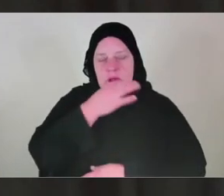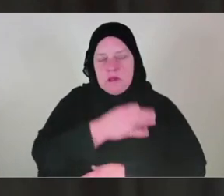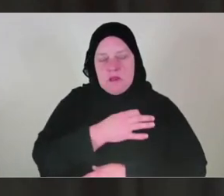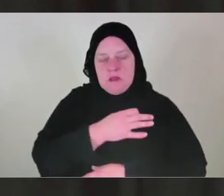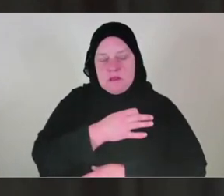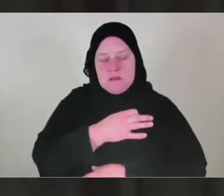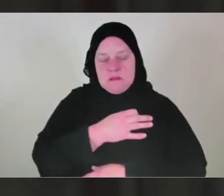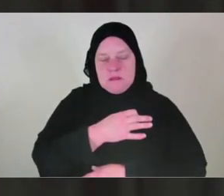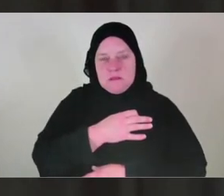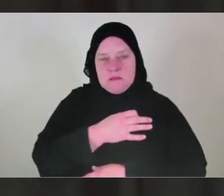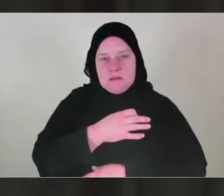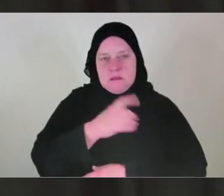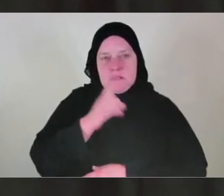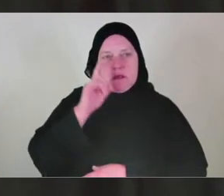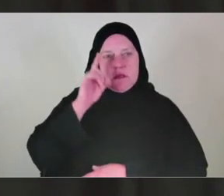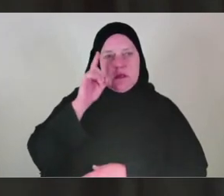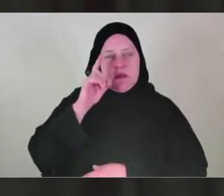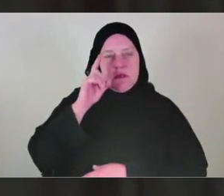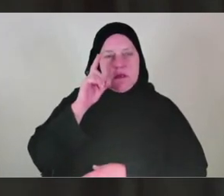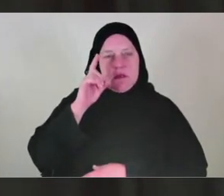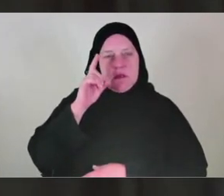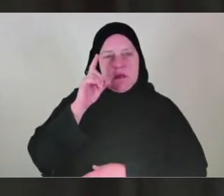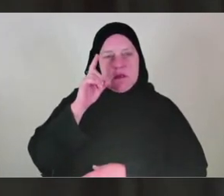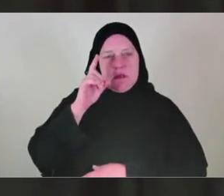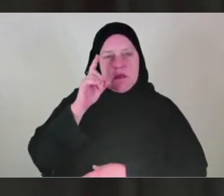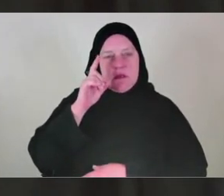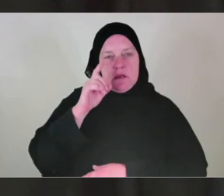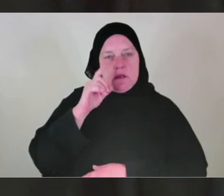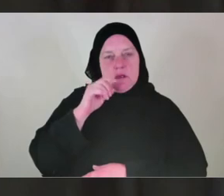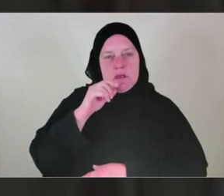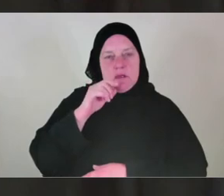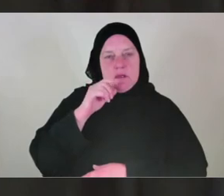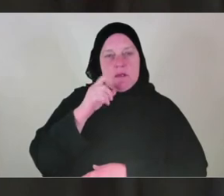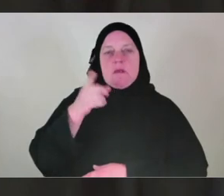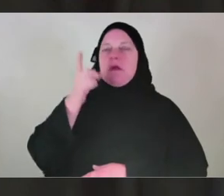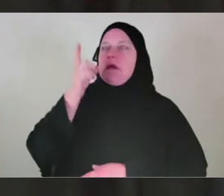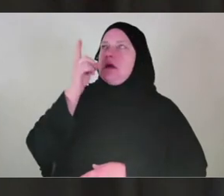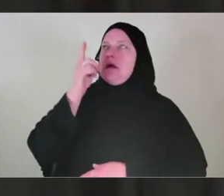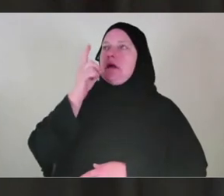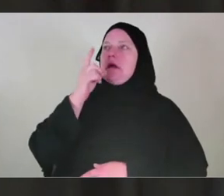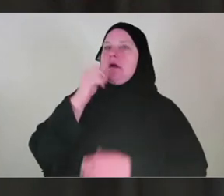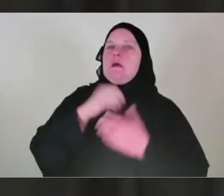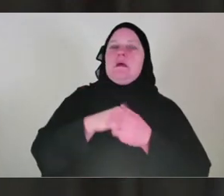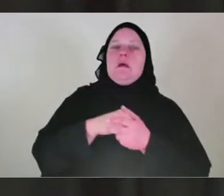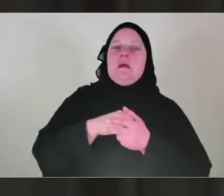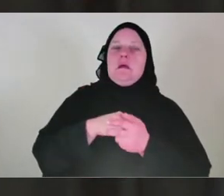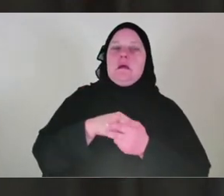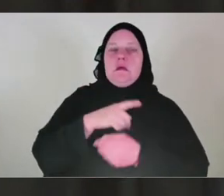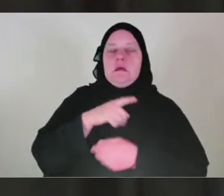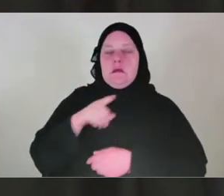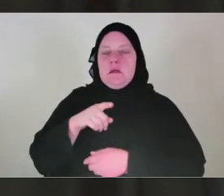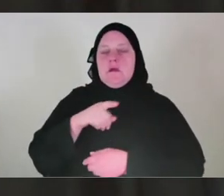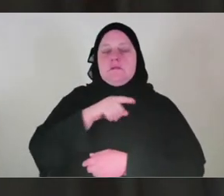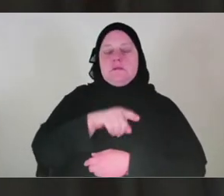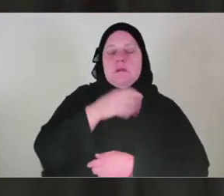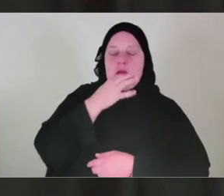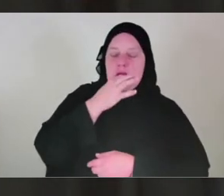child. Taban, when we use the word walad, it means son. But he asks for a child in general.